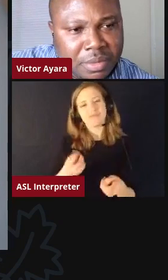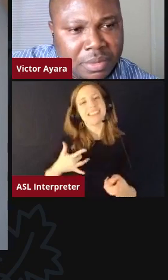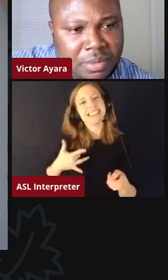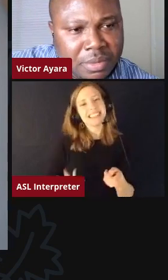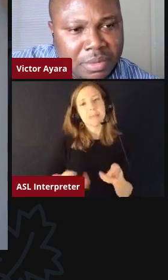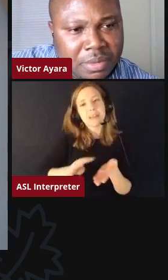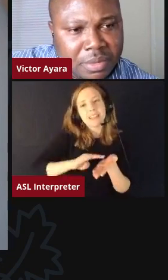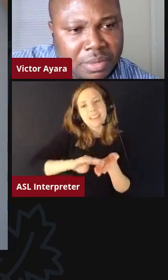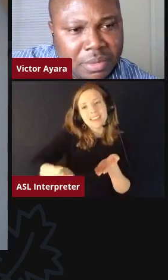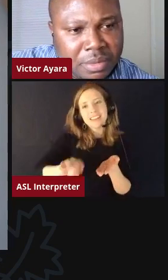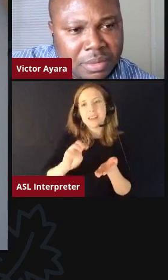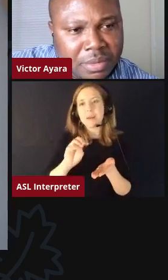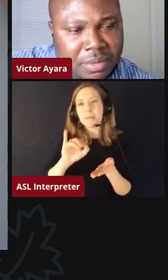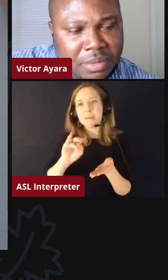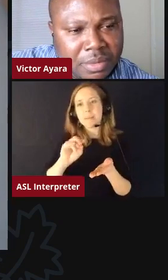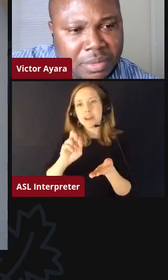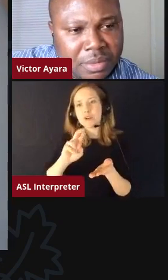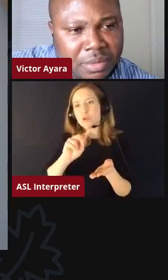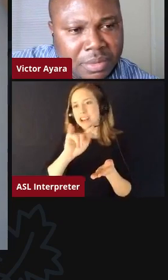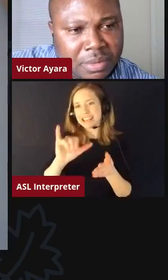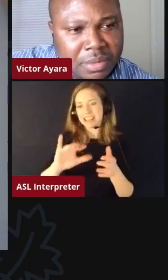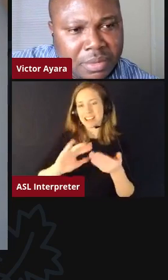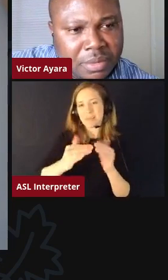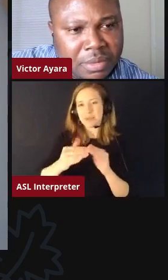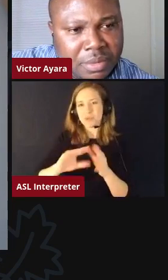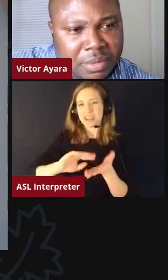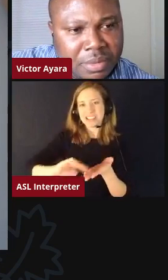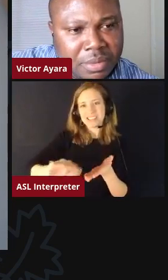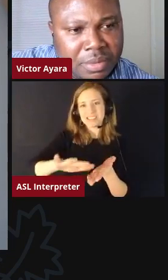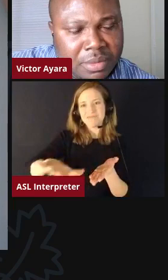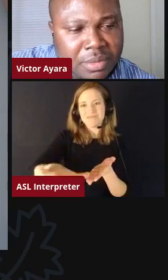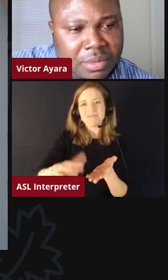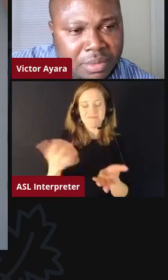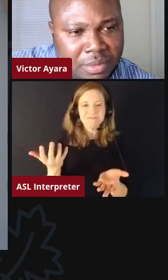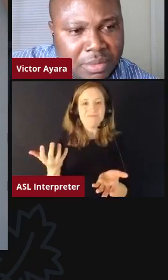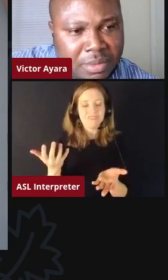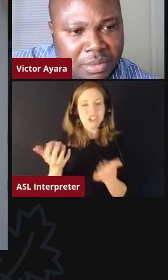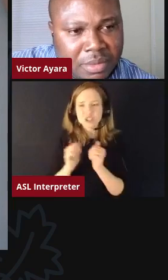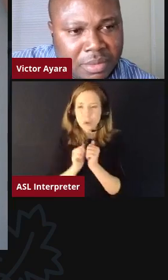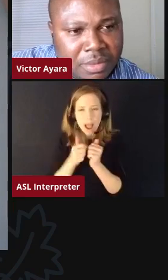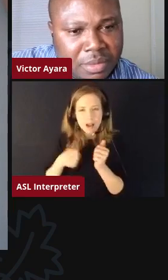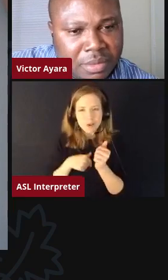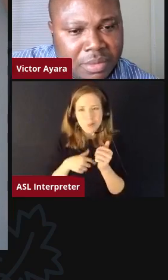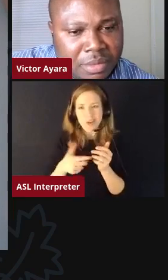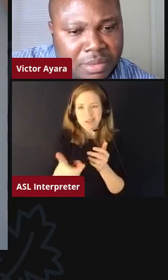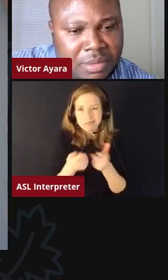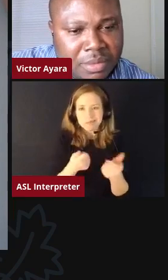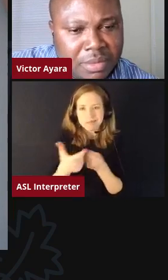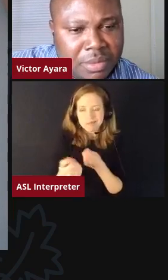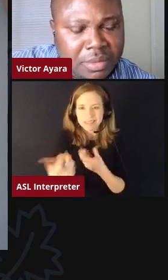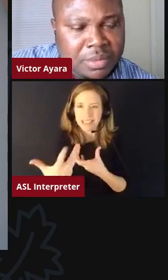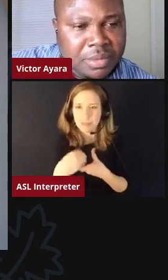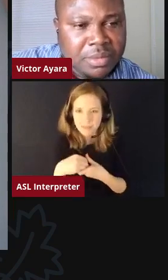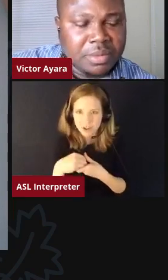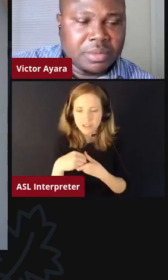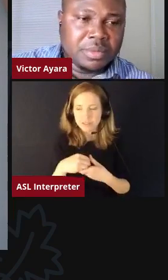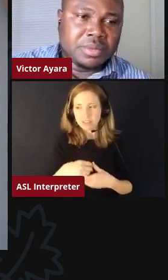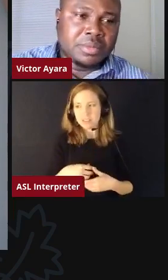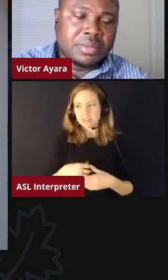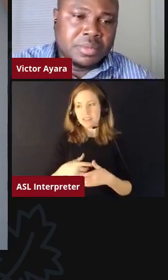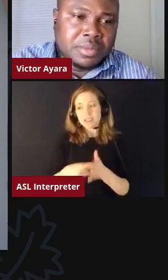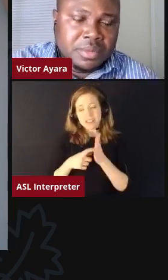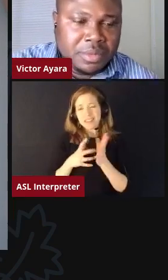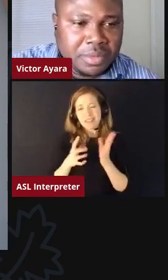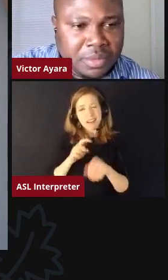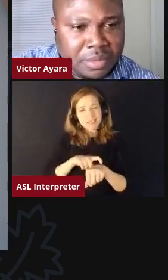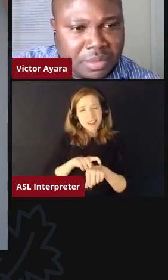really a good thing. It takes a lot of time to develop these sorts of techniques, but once they're there, I think they're very